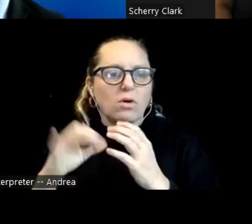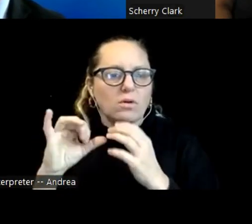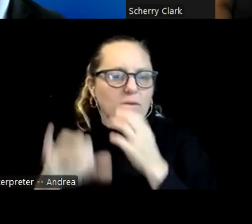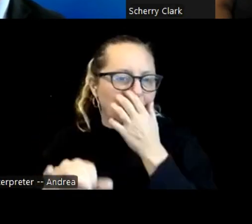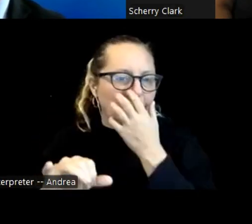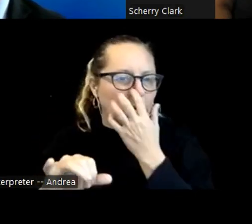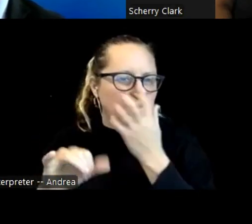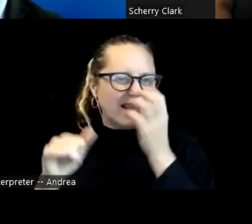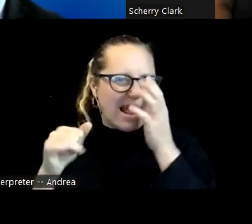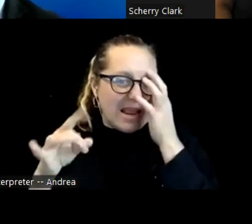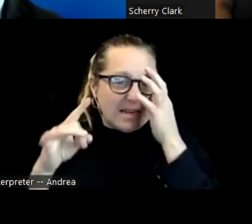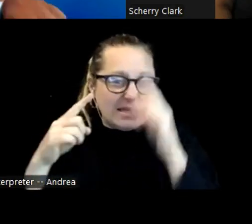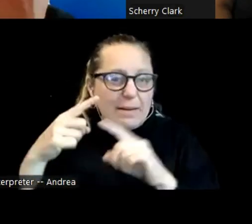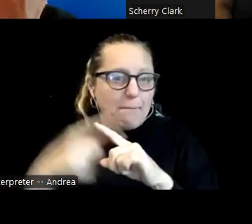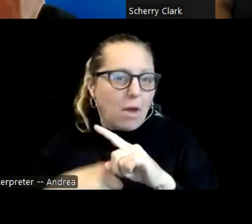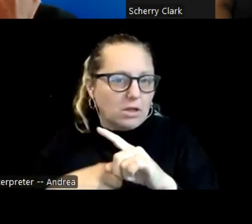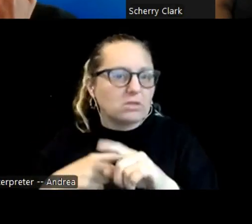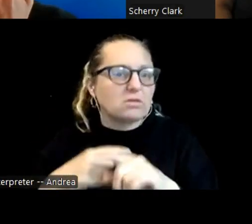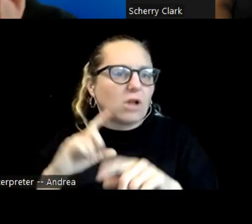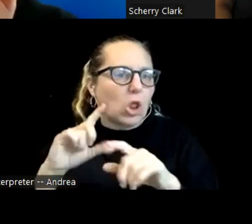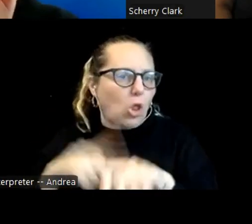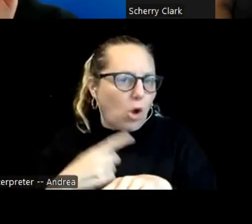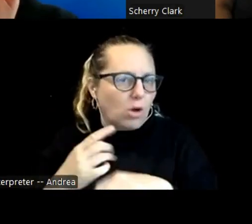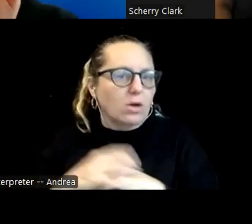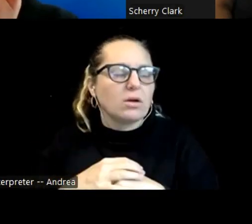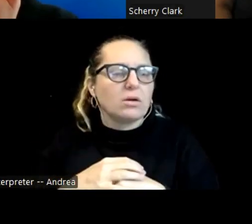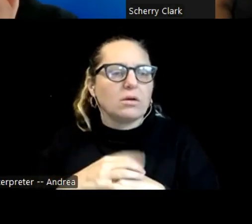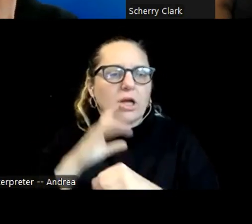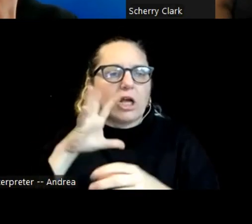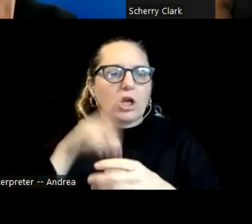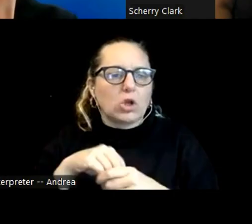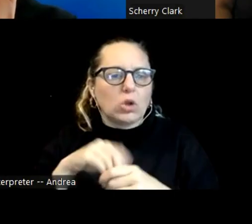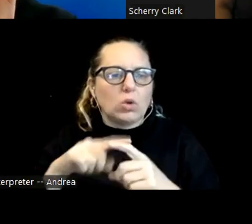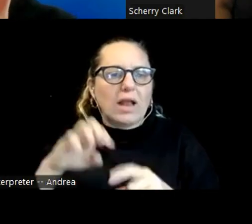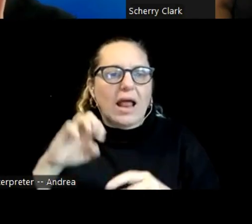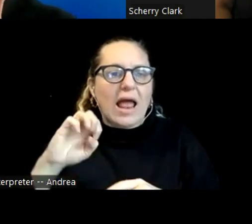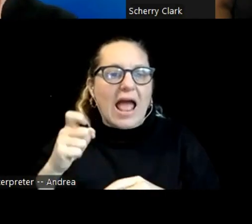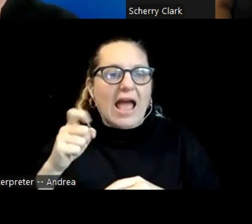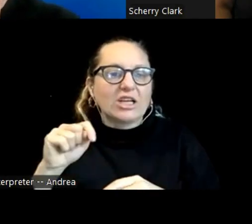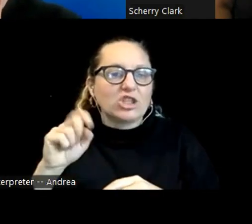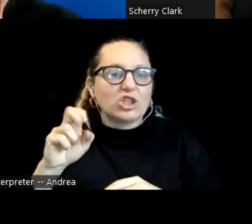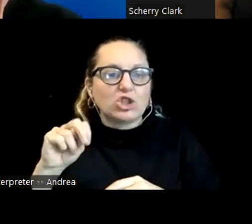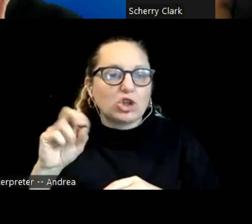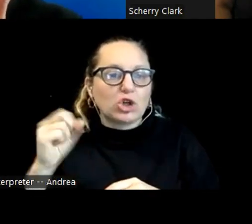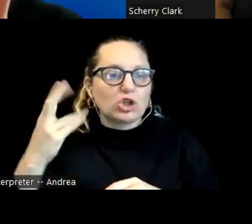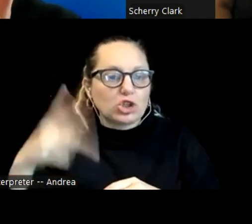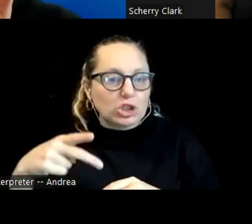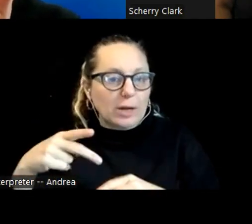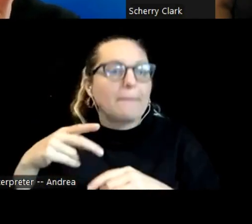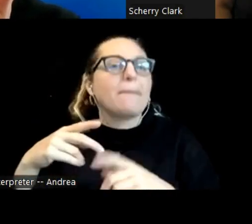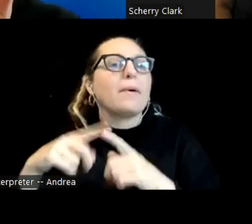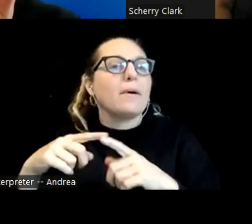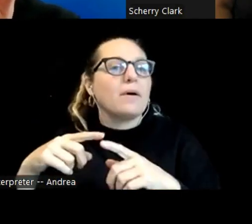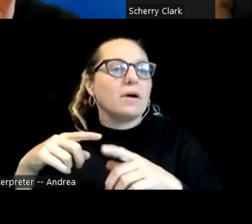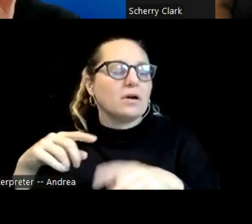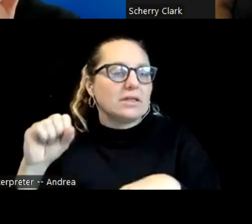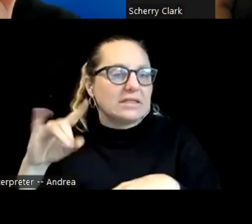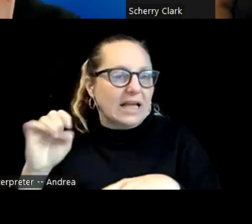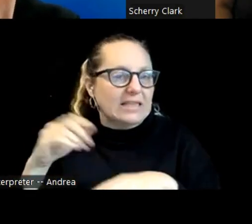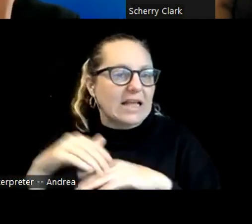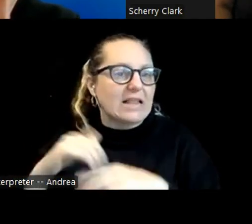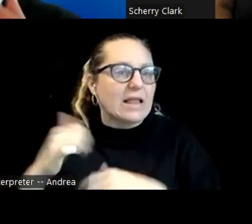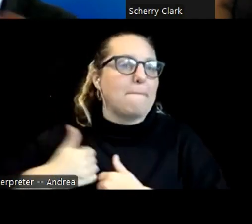about 18 months long. It included externship sites at the military bases. So I've been to most of